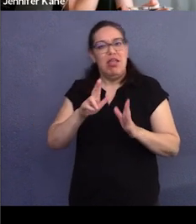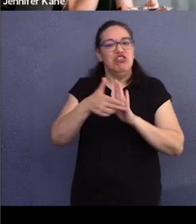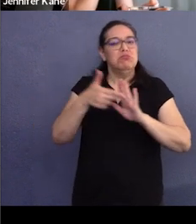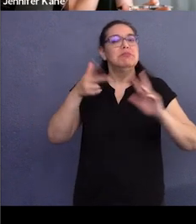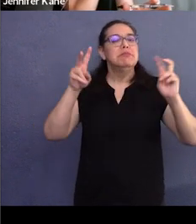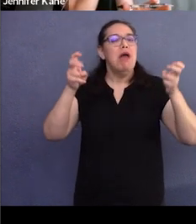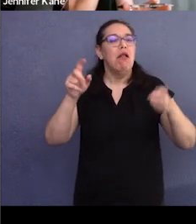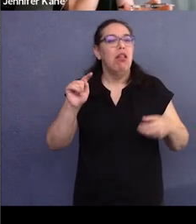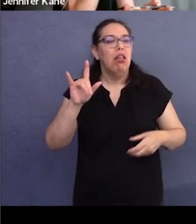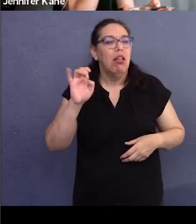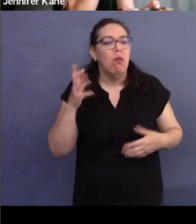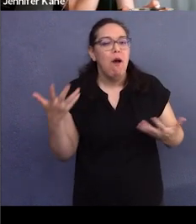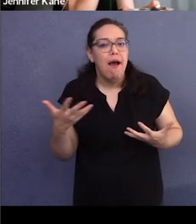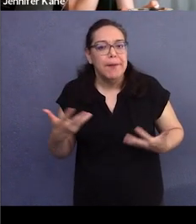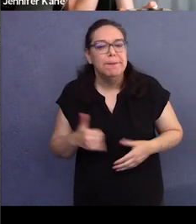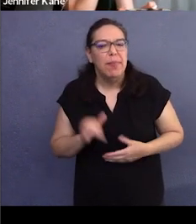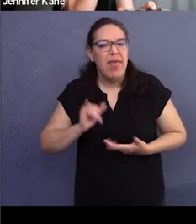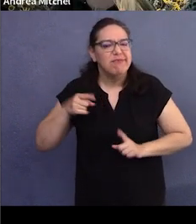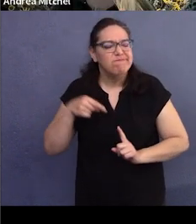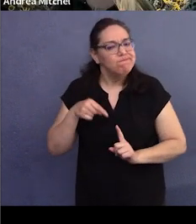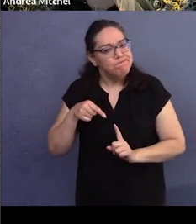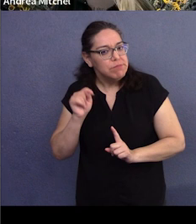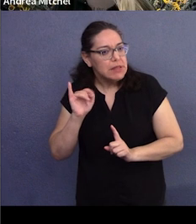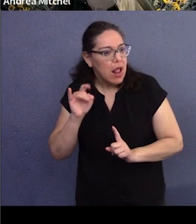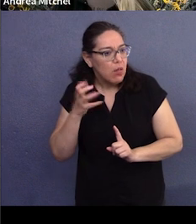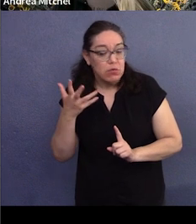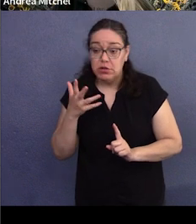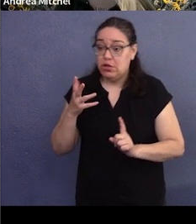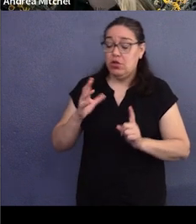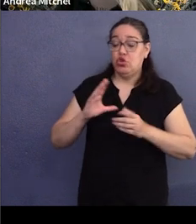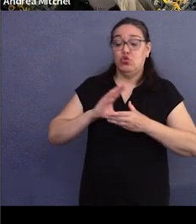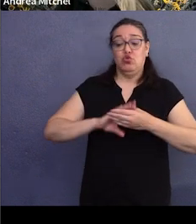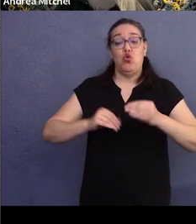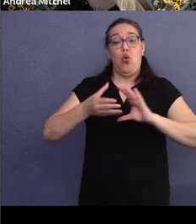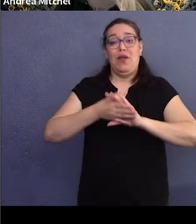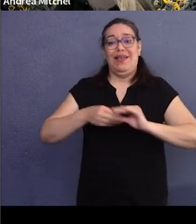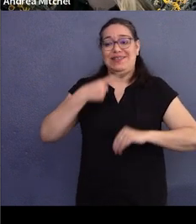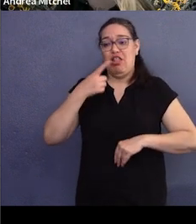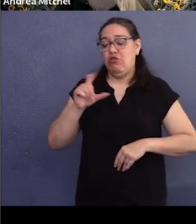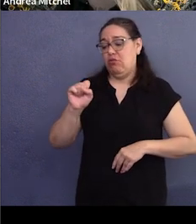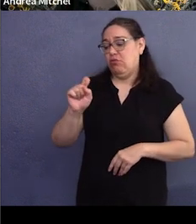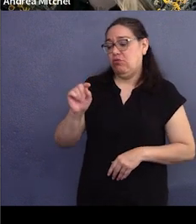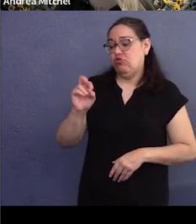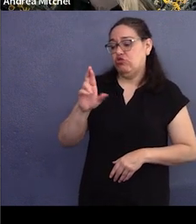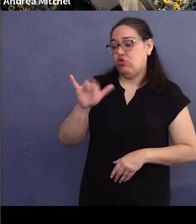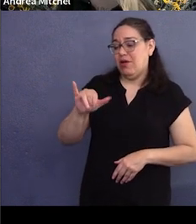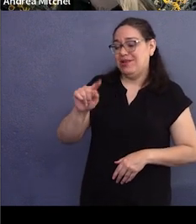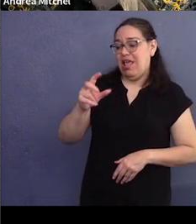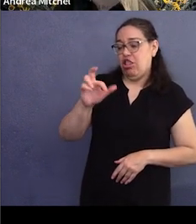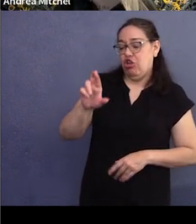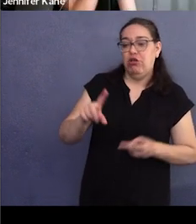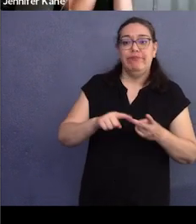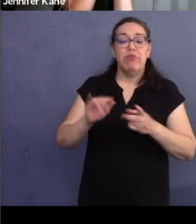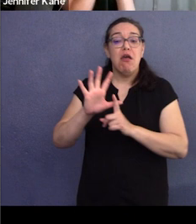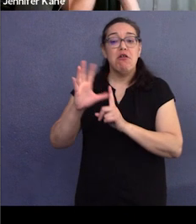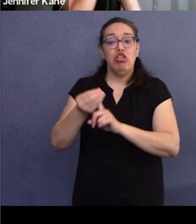be? Yeah. And storyteller was one that was a suggestion, possibly cultural contributor.